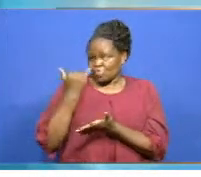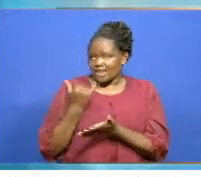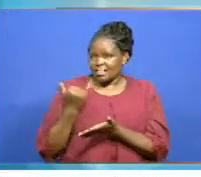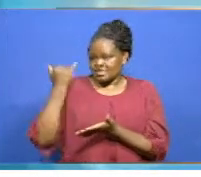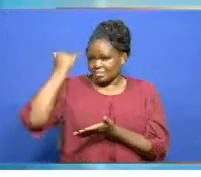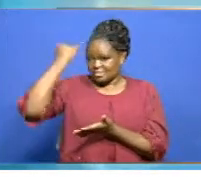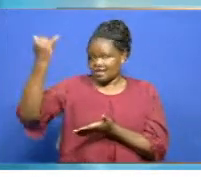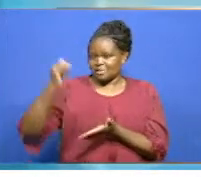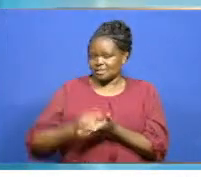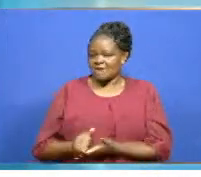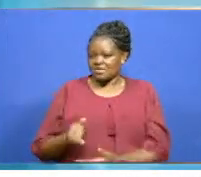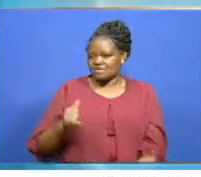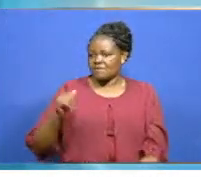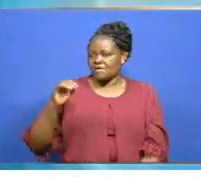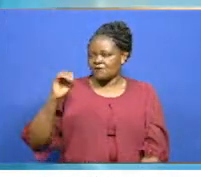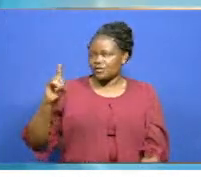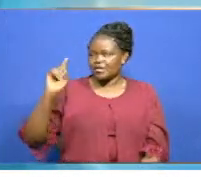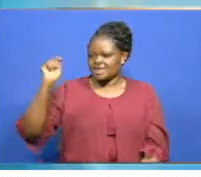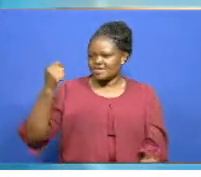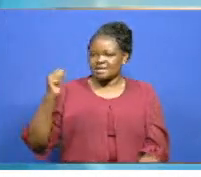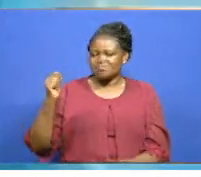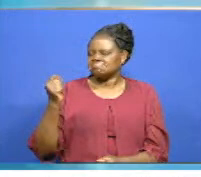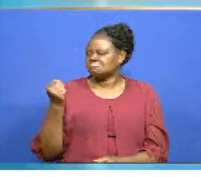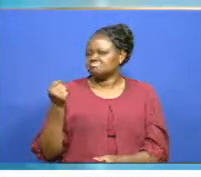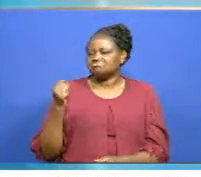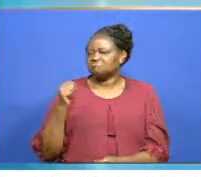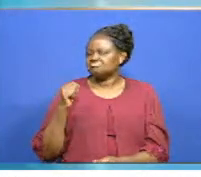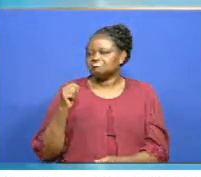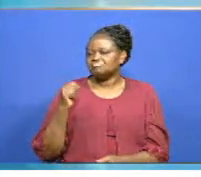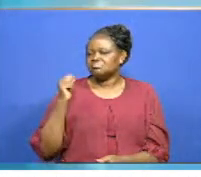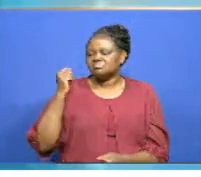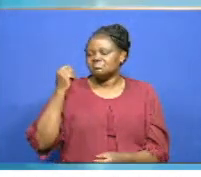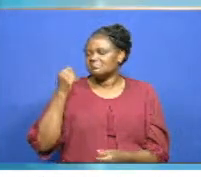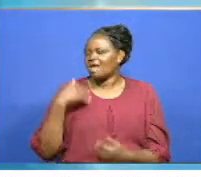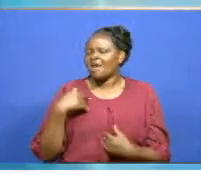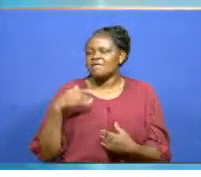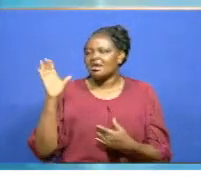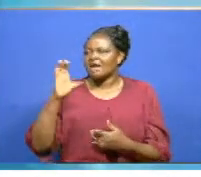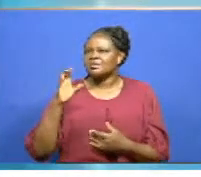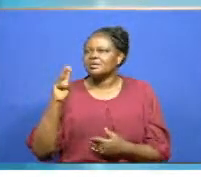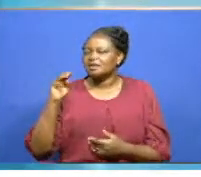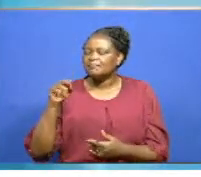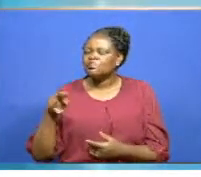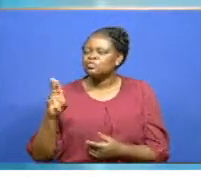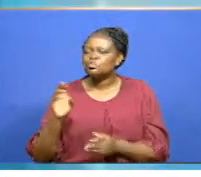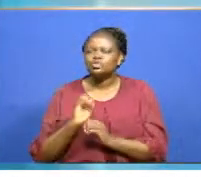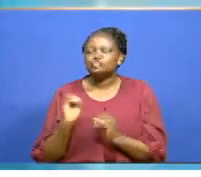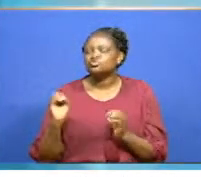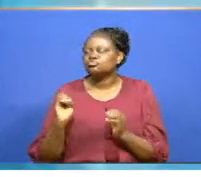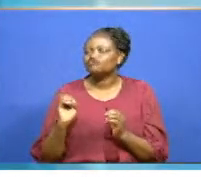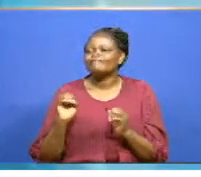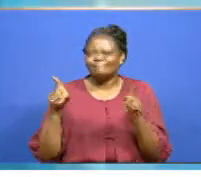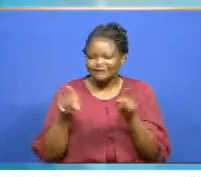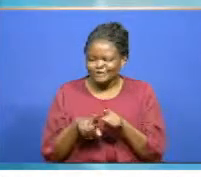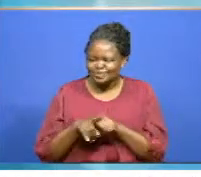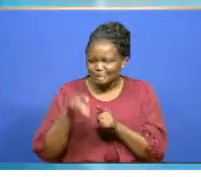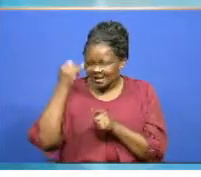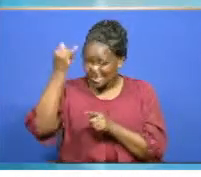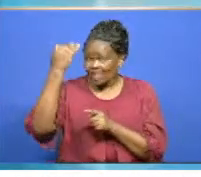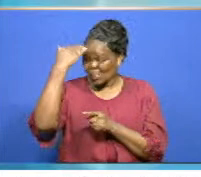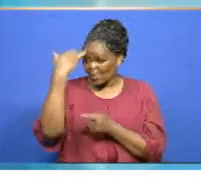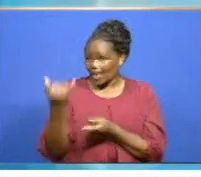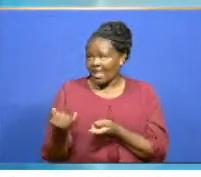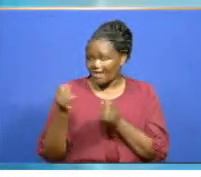idea that Ford Kenya could not field their candidate in Matungu is the same. I'm very sure that if they had ANC and Ford Kenya going